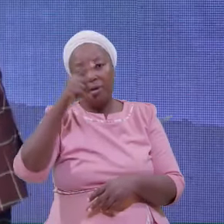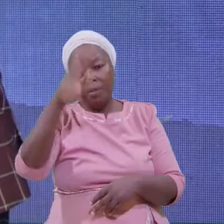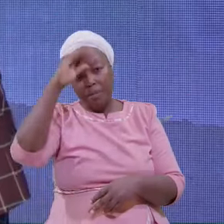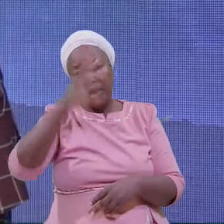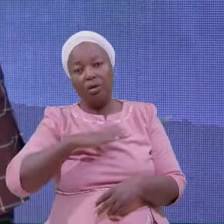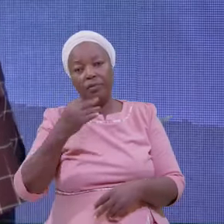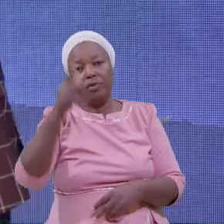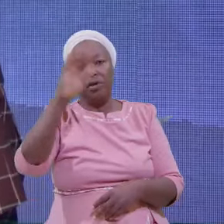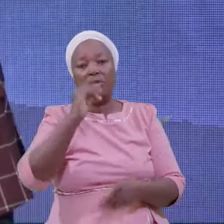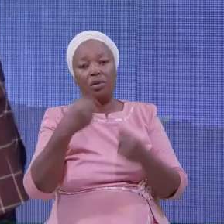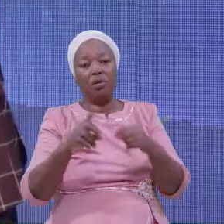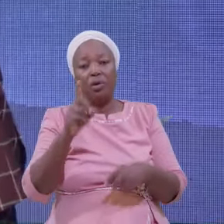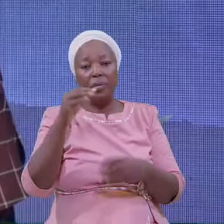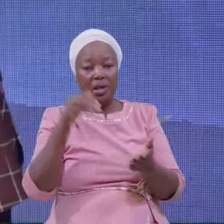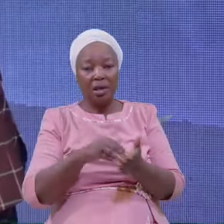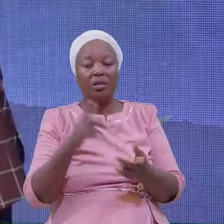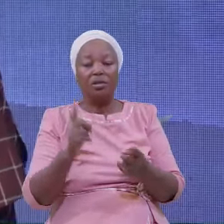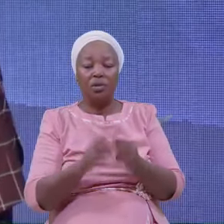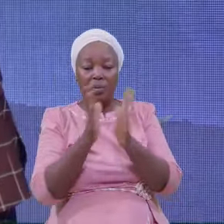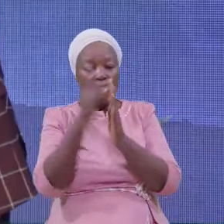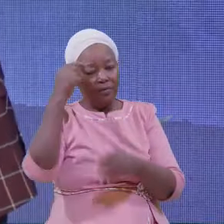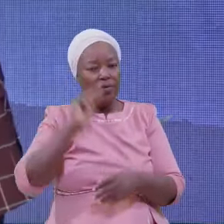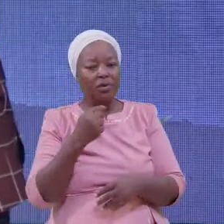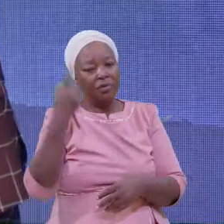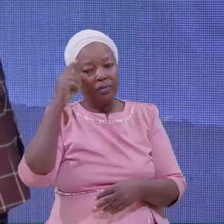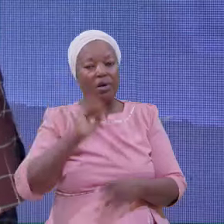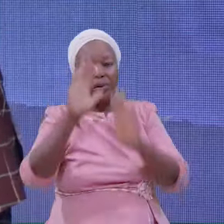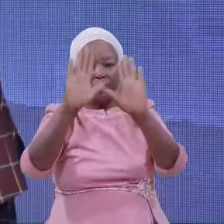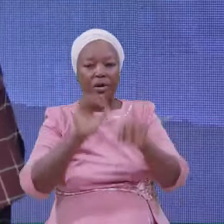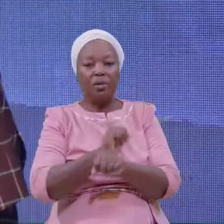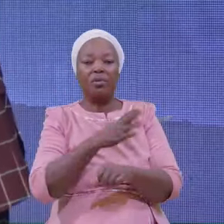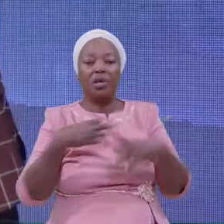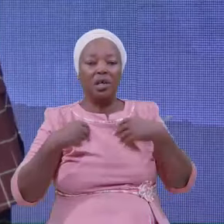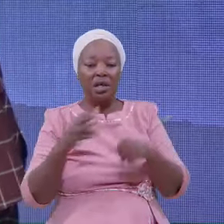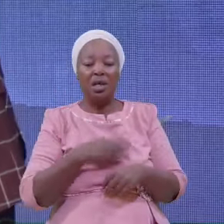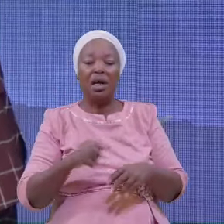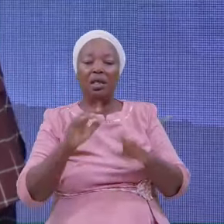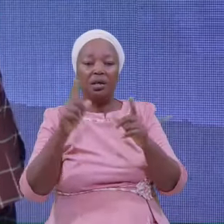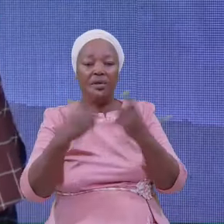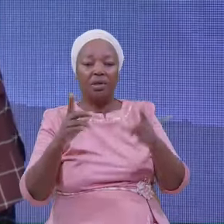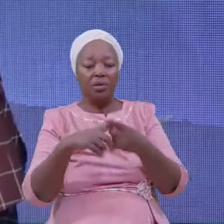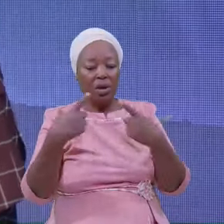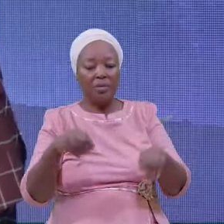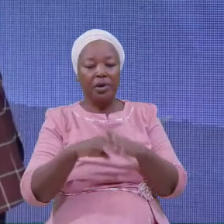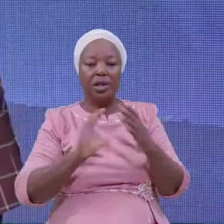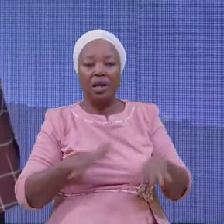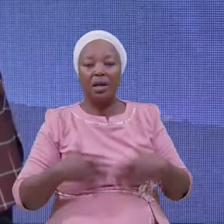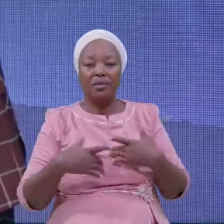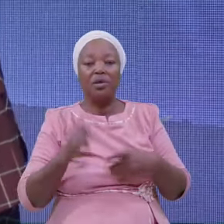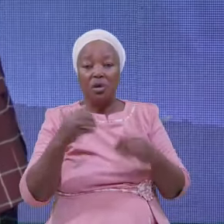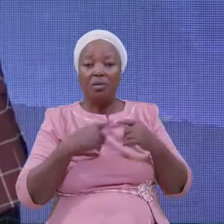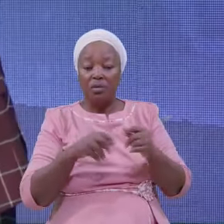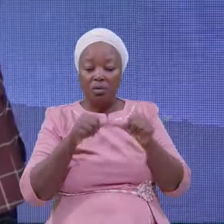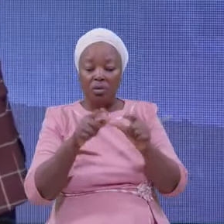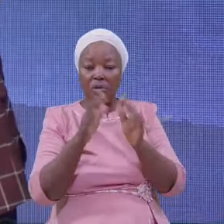us, for our miracles, healing, signs, and wonders. So you should be praying. You should be pouring your heart to God now and telling